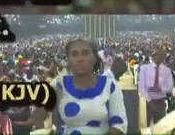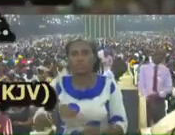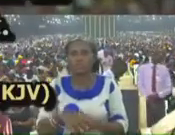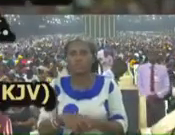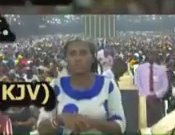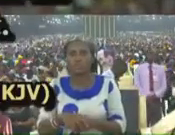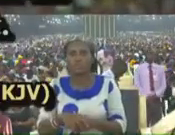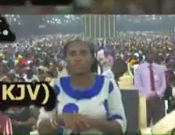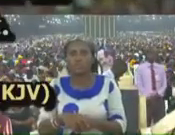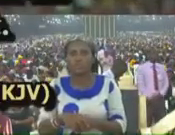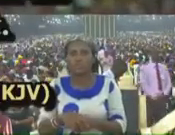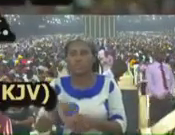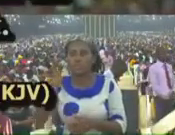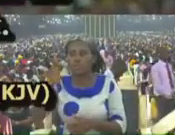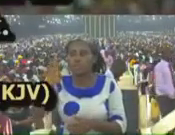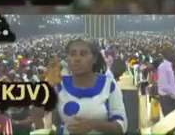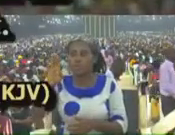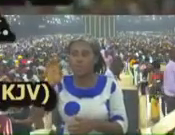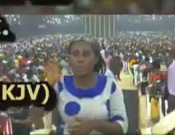Reuben